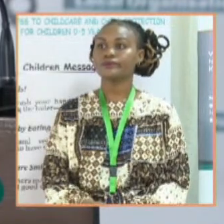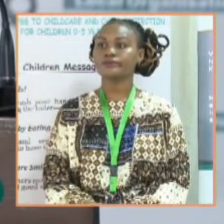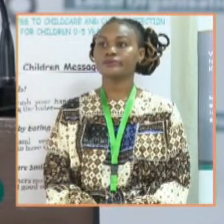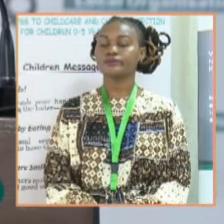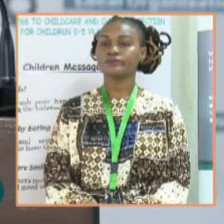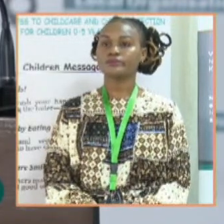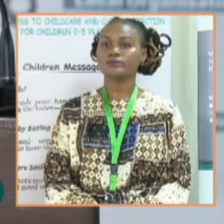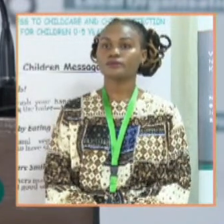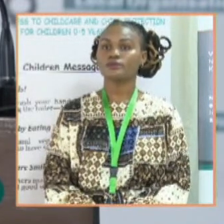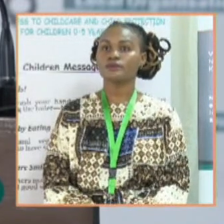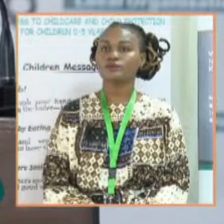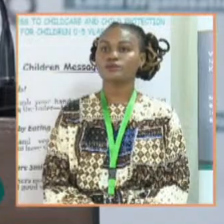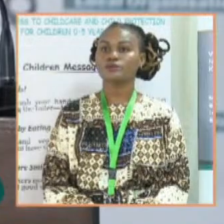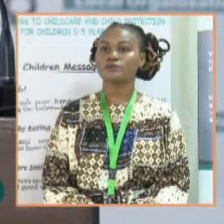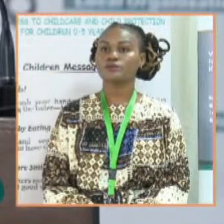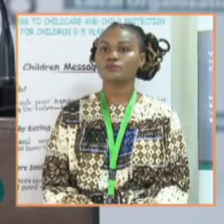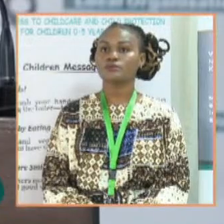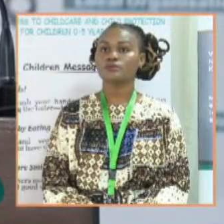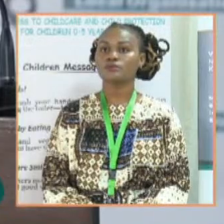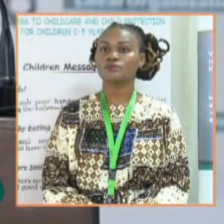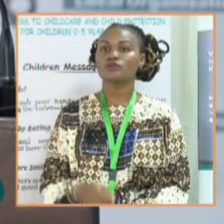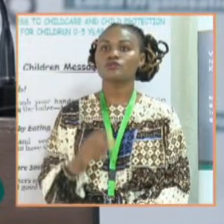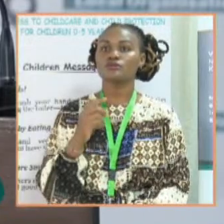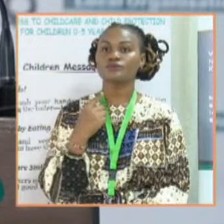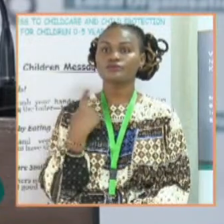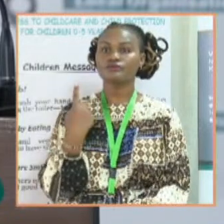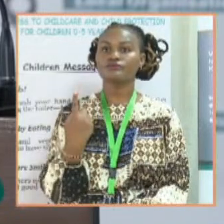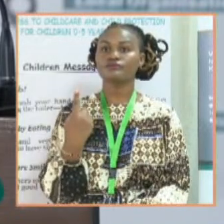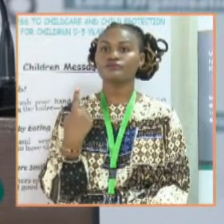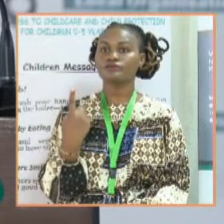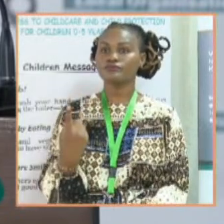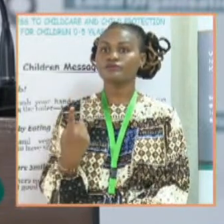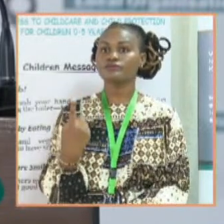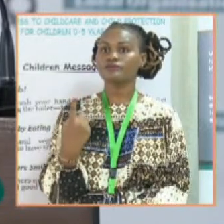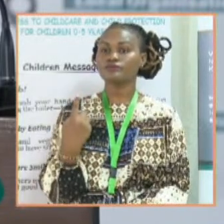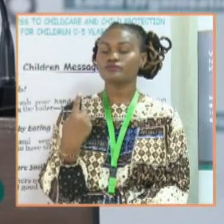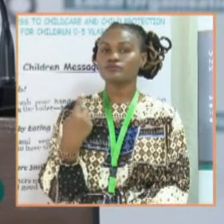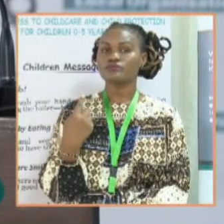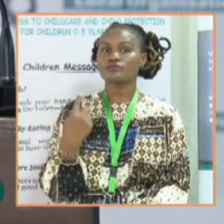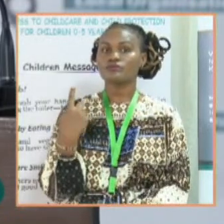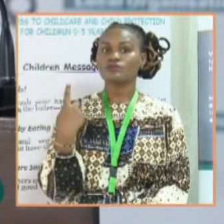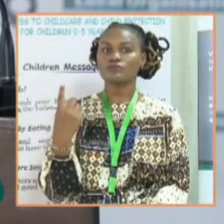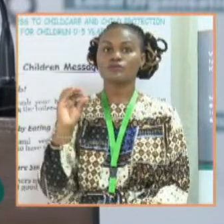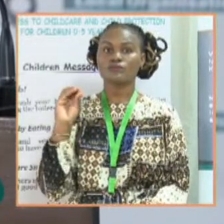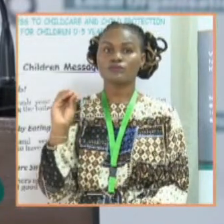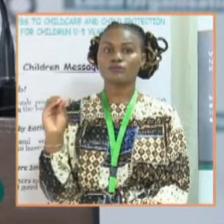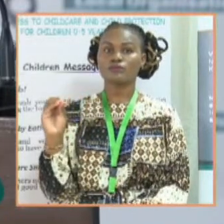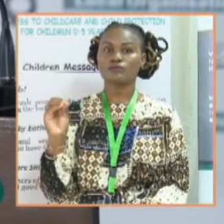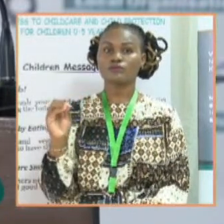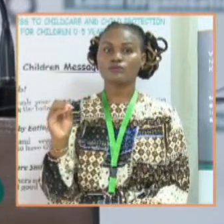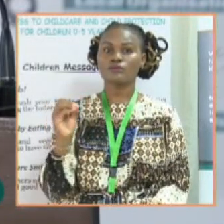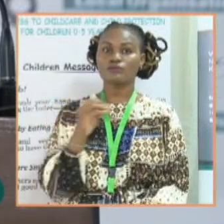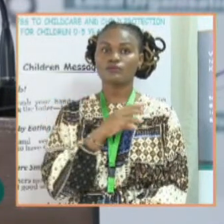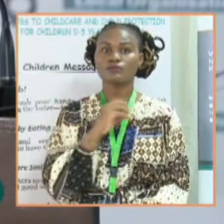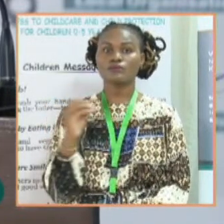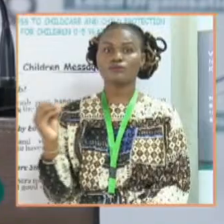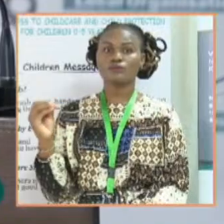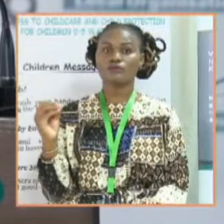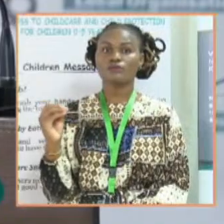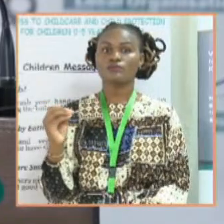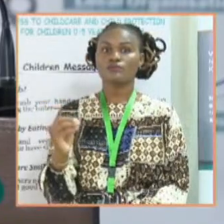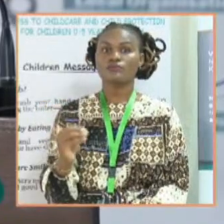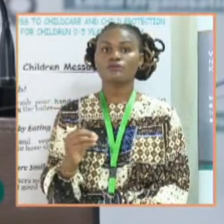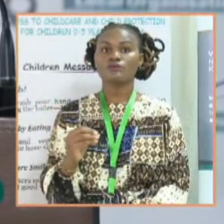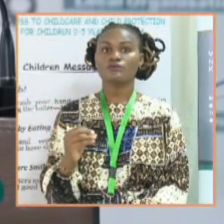which was supposed to be 11:10 to 11:55. Kifaru and Swara. So what we will do is this. I